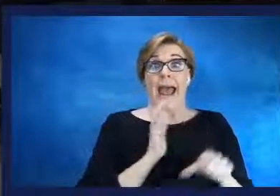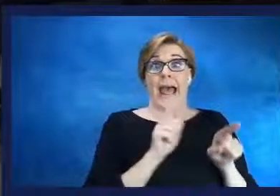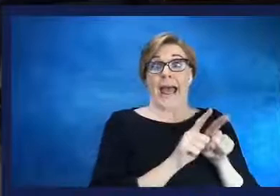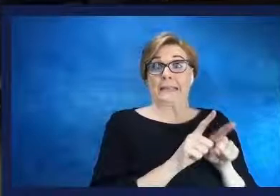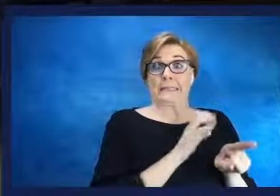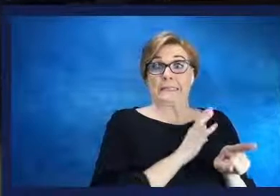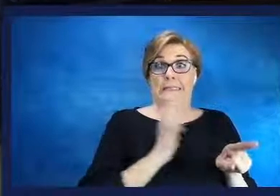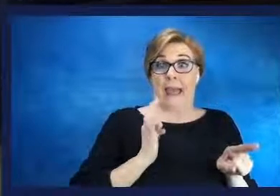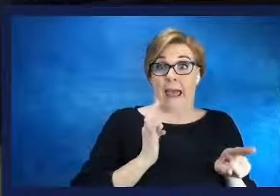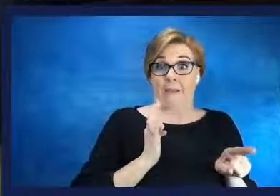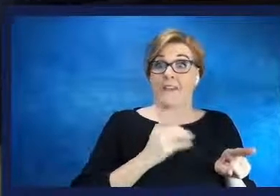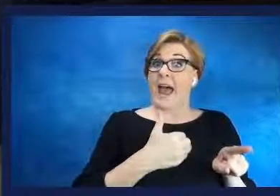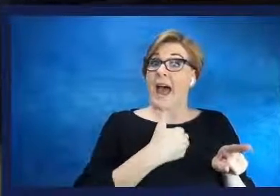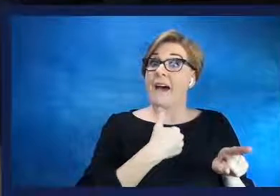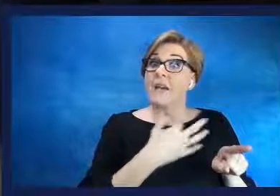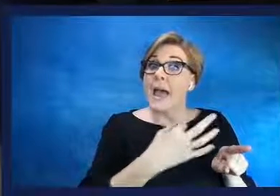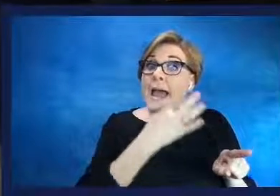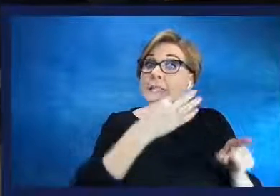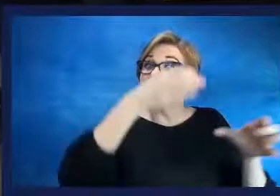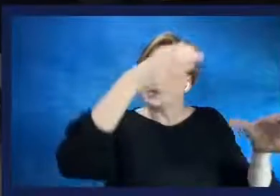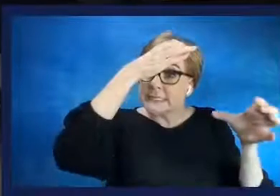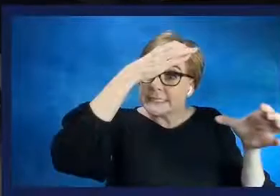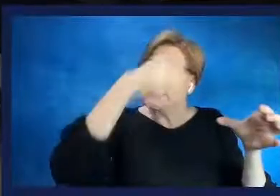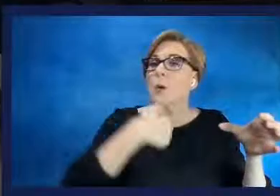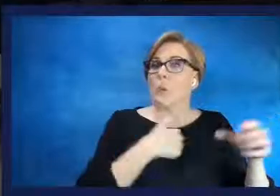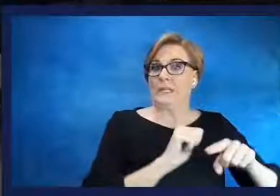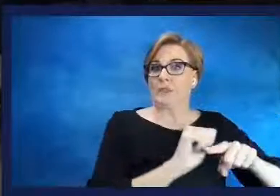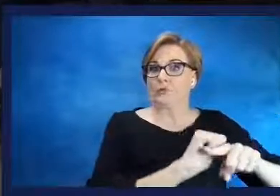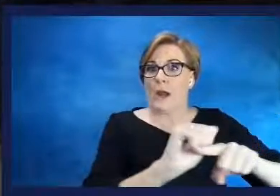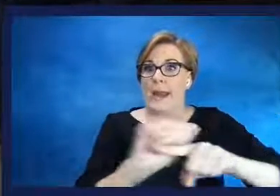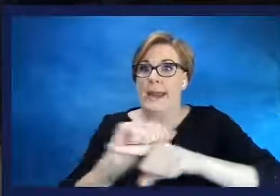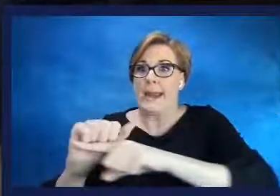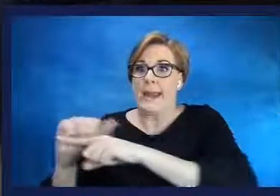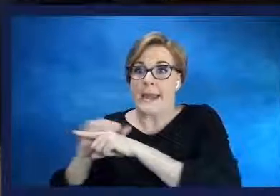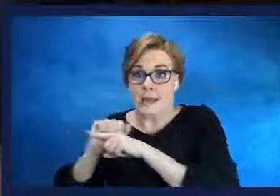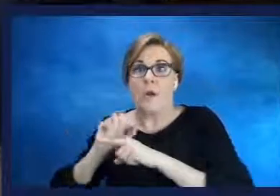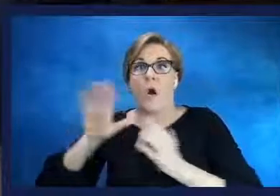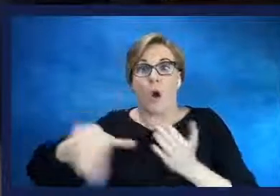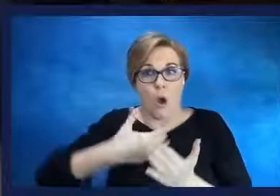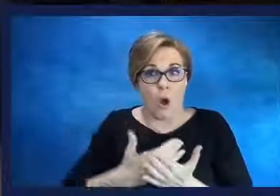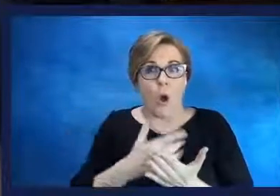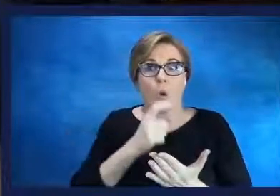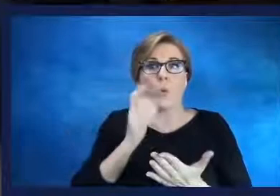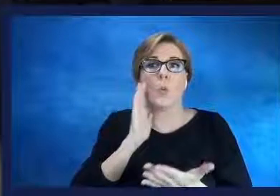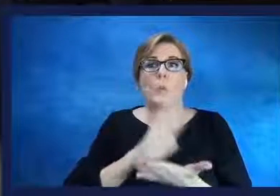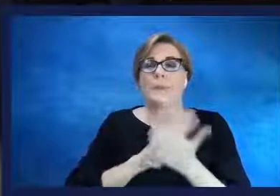to those boards that will go out to serve this community. Okay. Scott, back